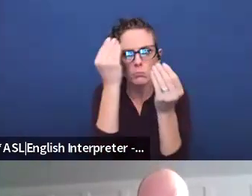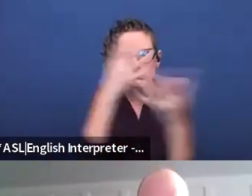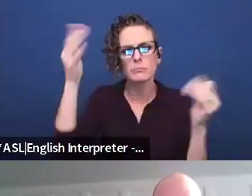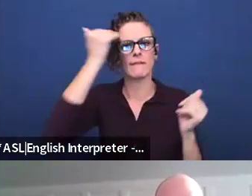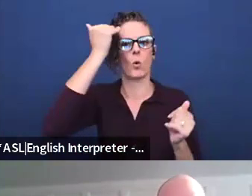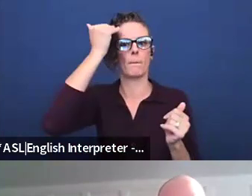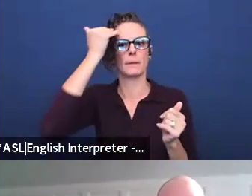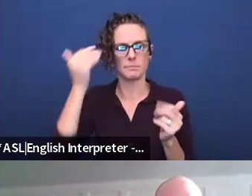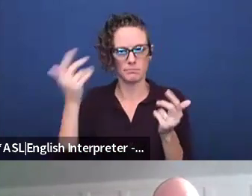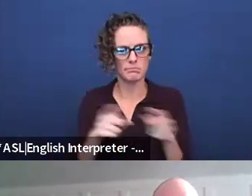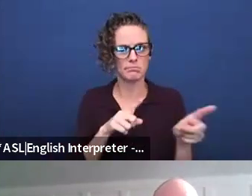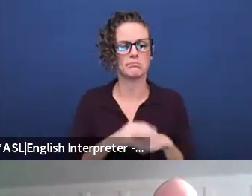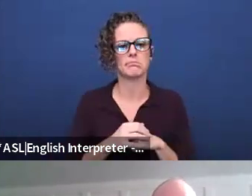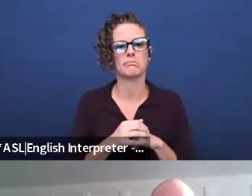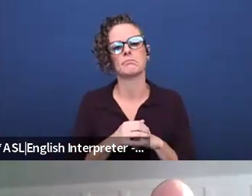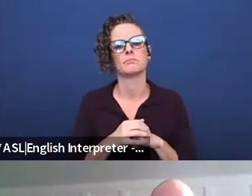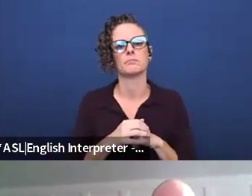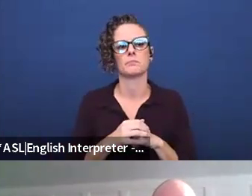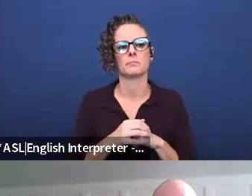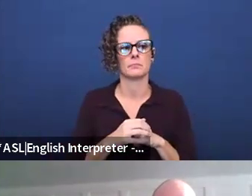families informed.